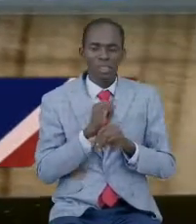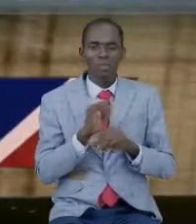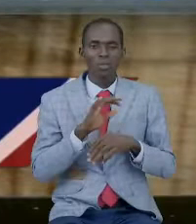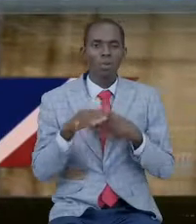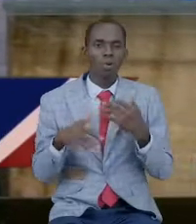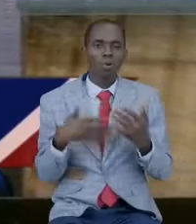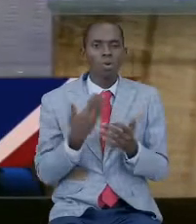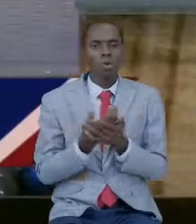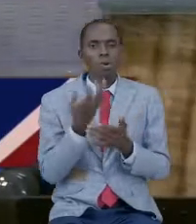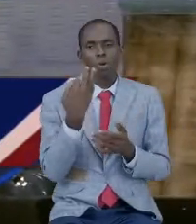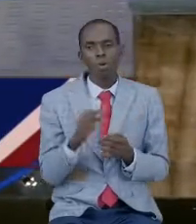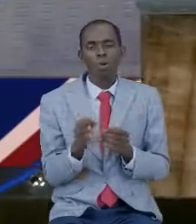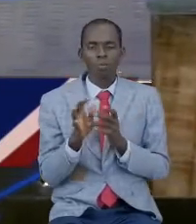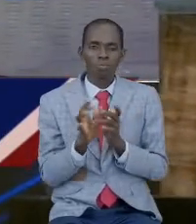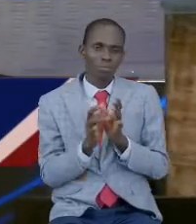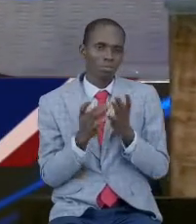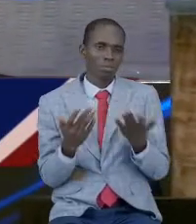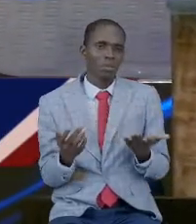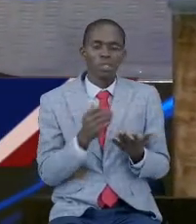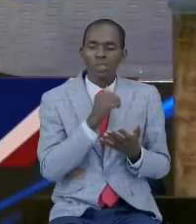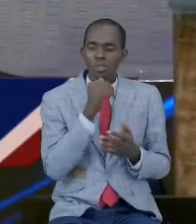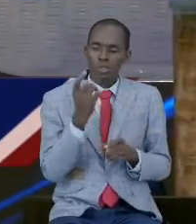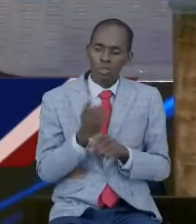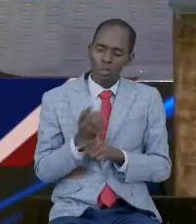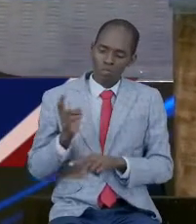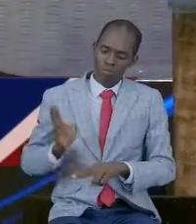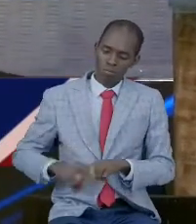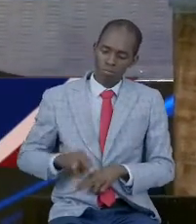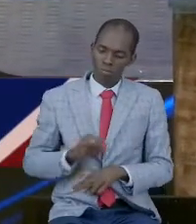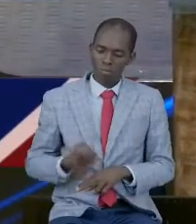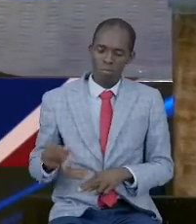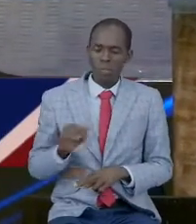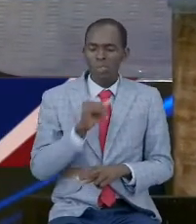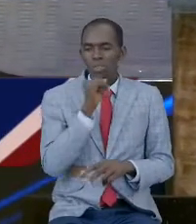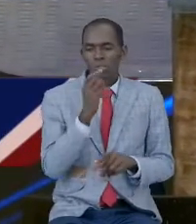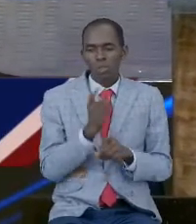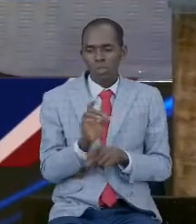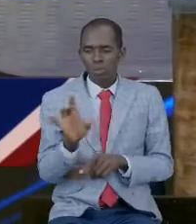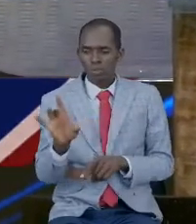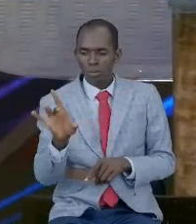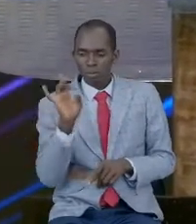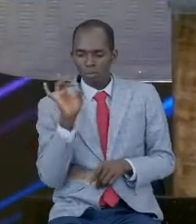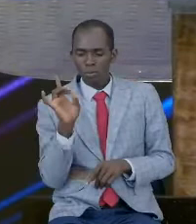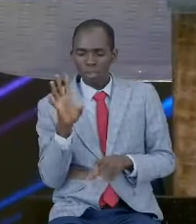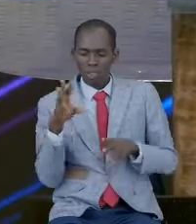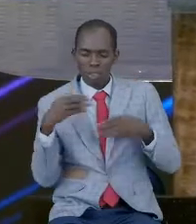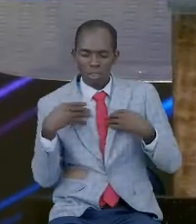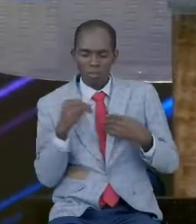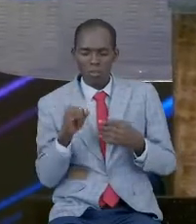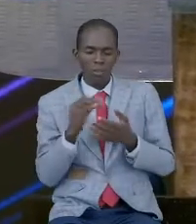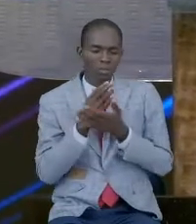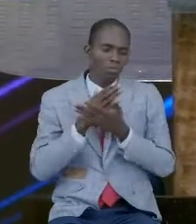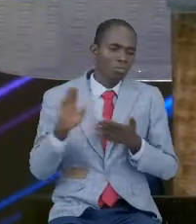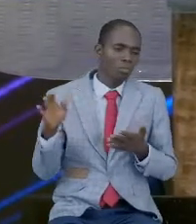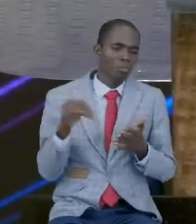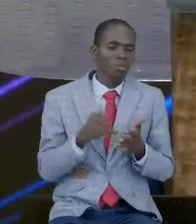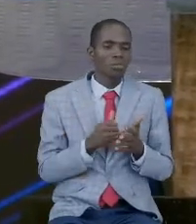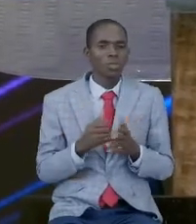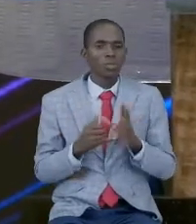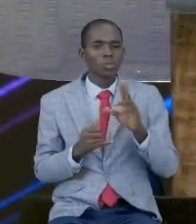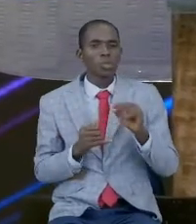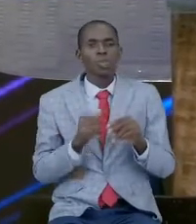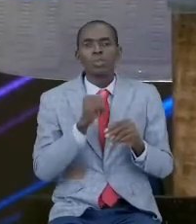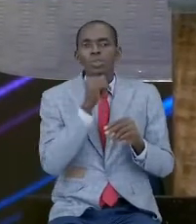scriptures, not sifting, not choosing and rejecting, not casting off